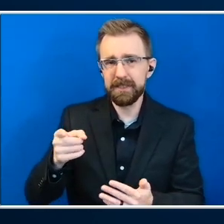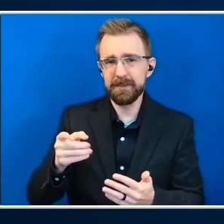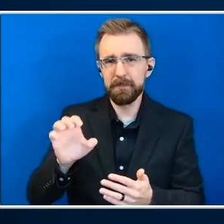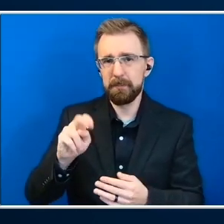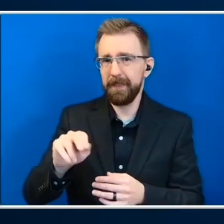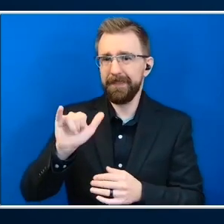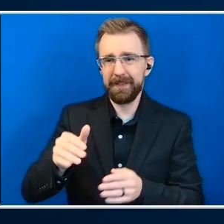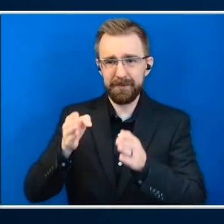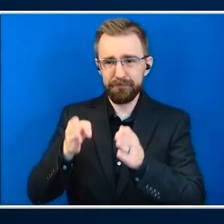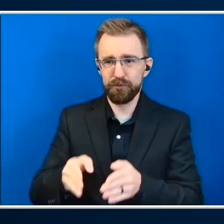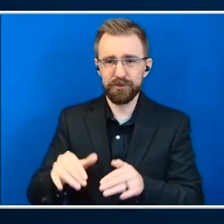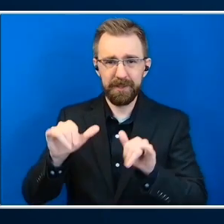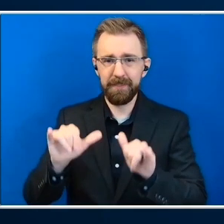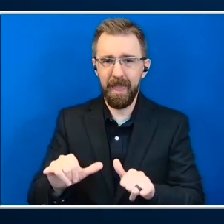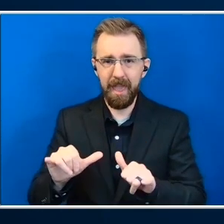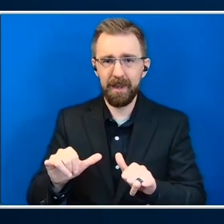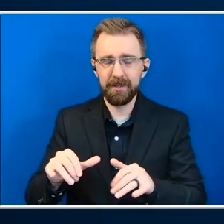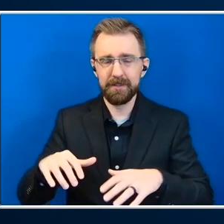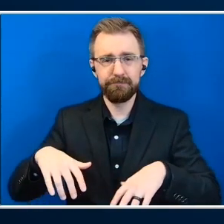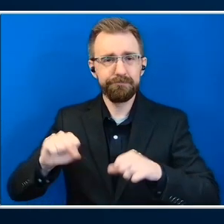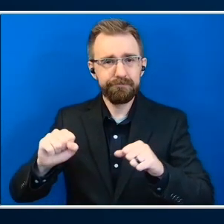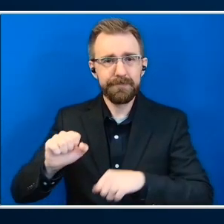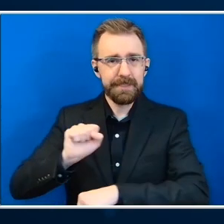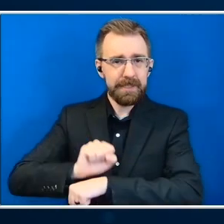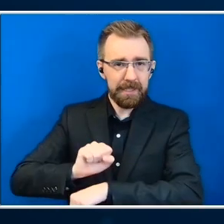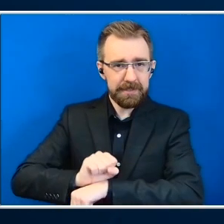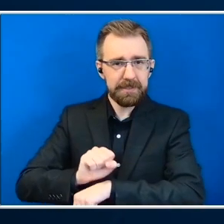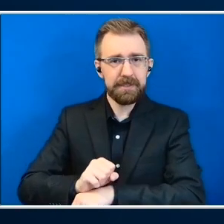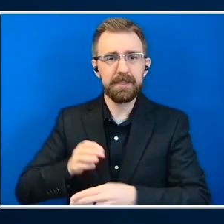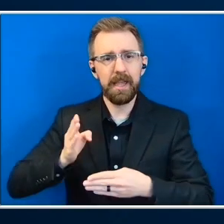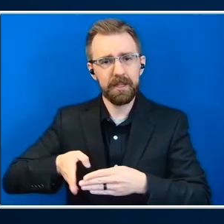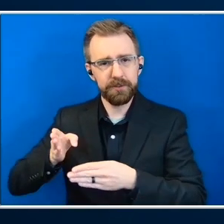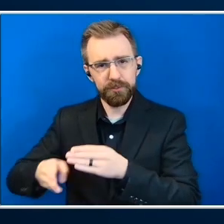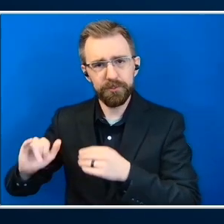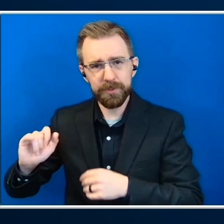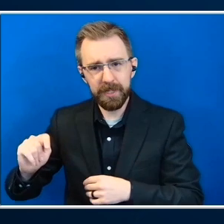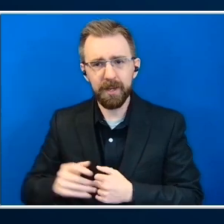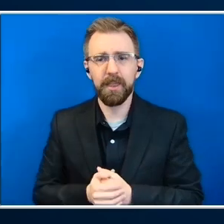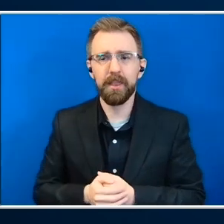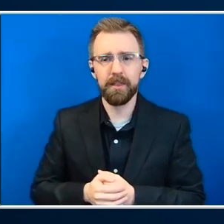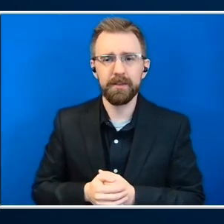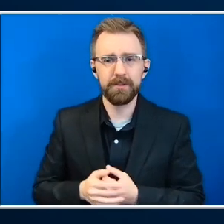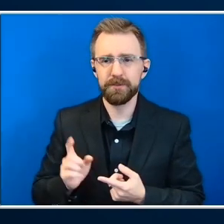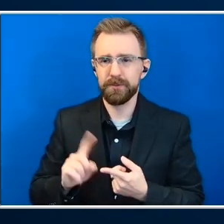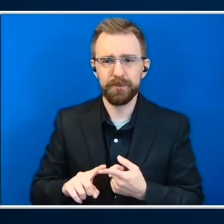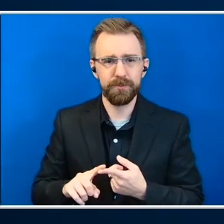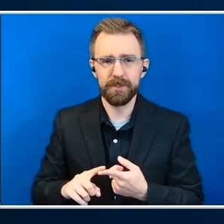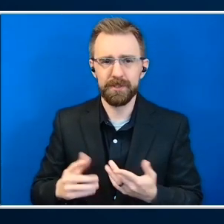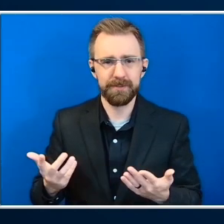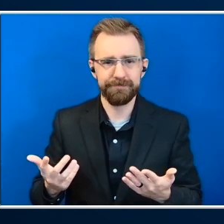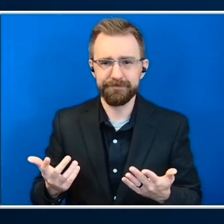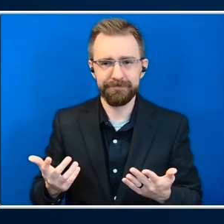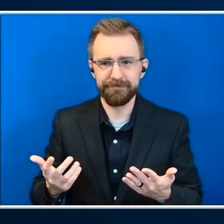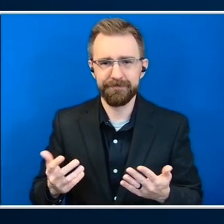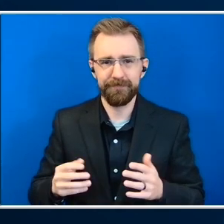that takes on the tasks and executes it to